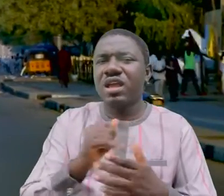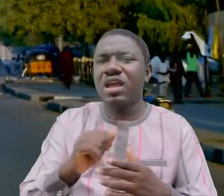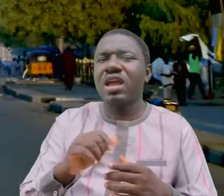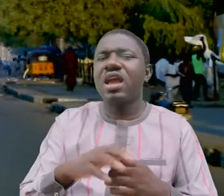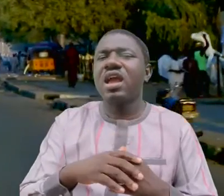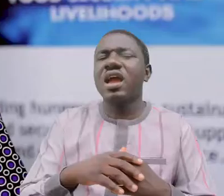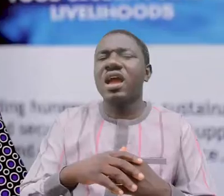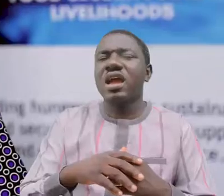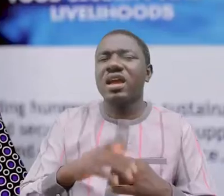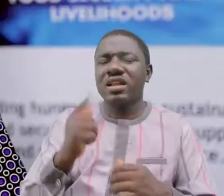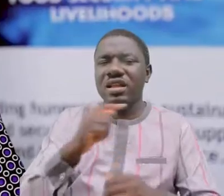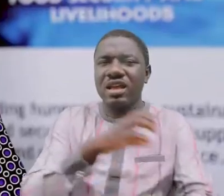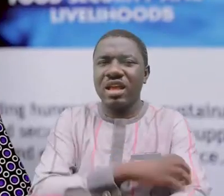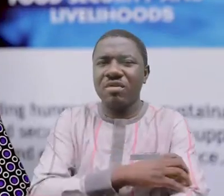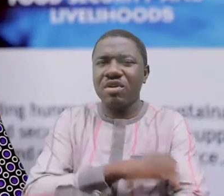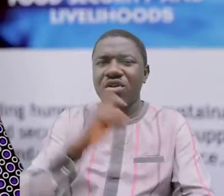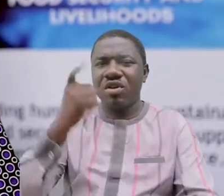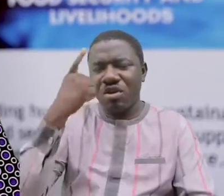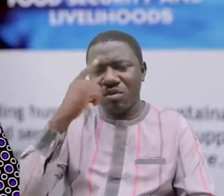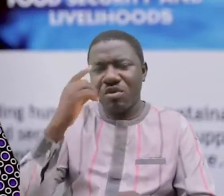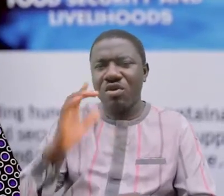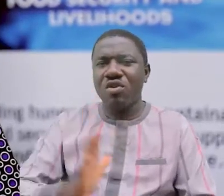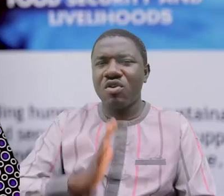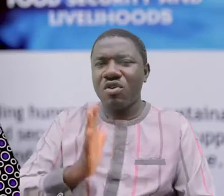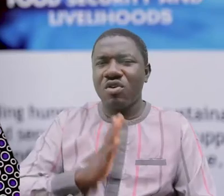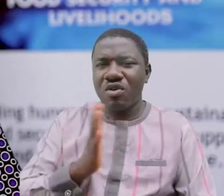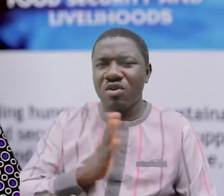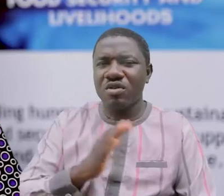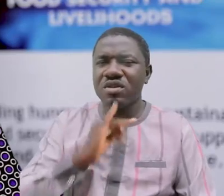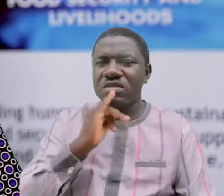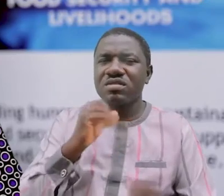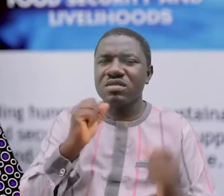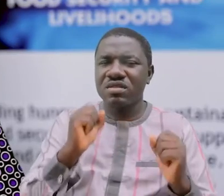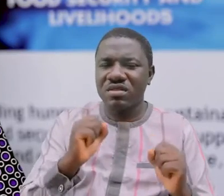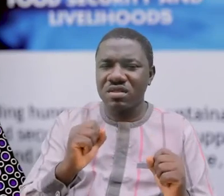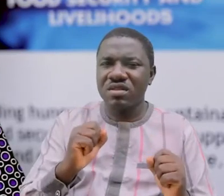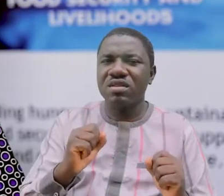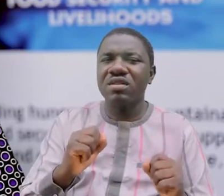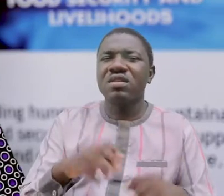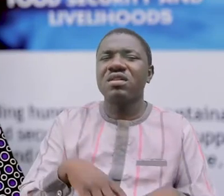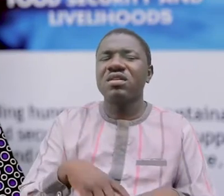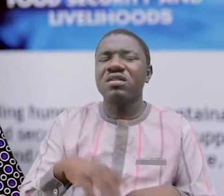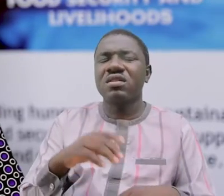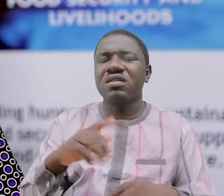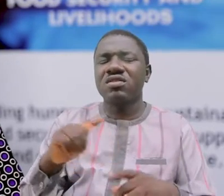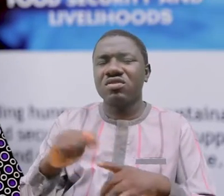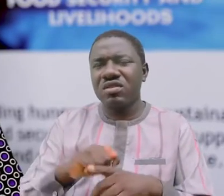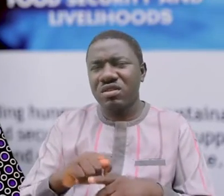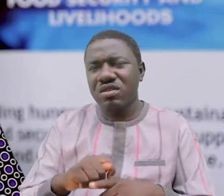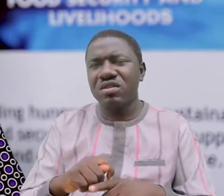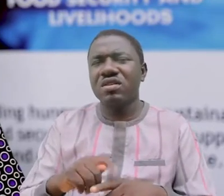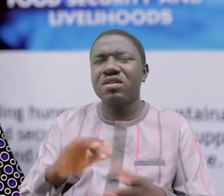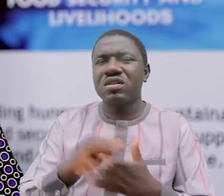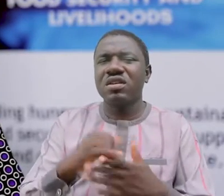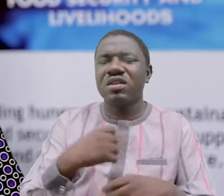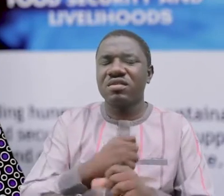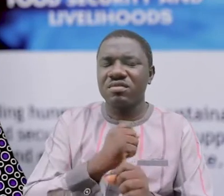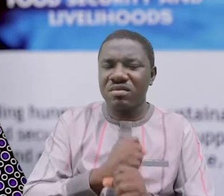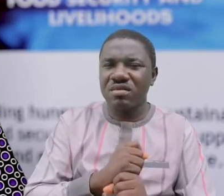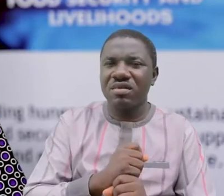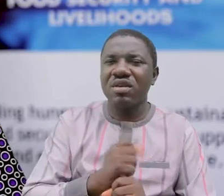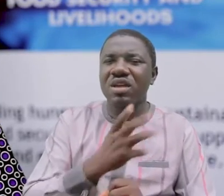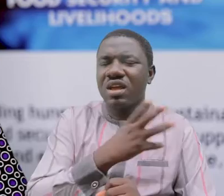the capacities of the government officials are strengthened. So there were different trainings that were